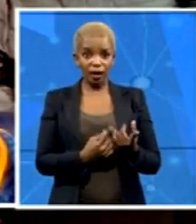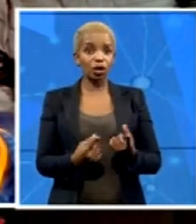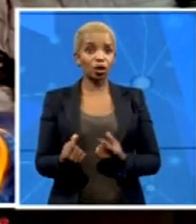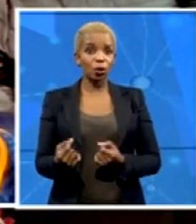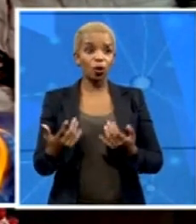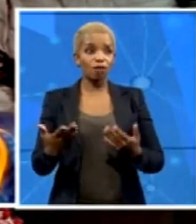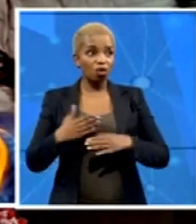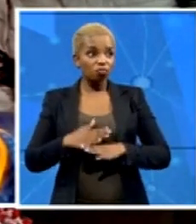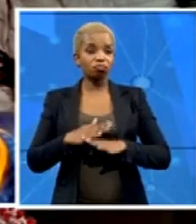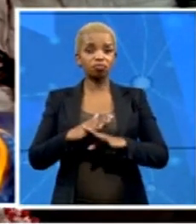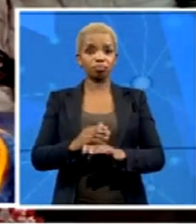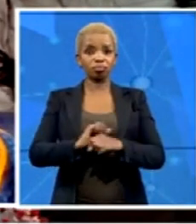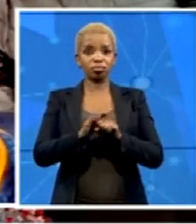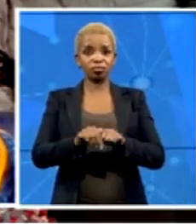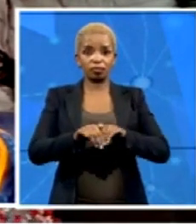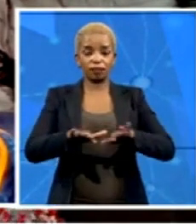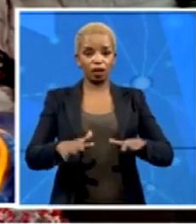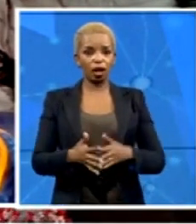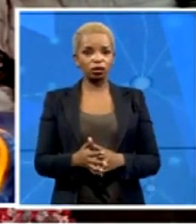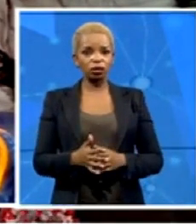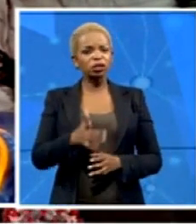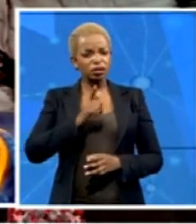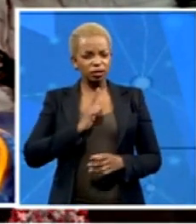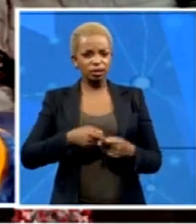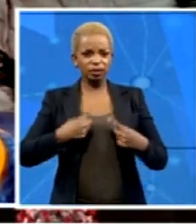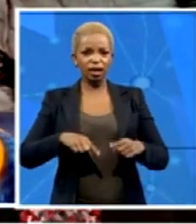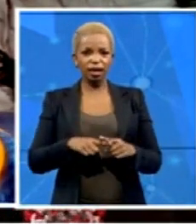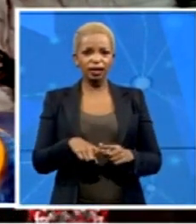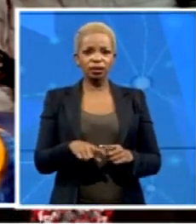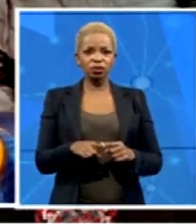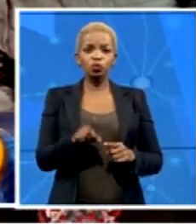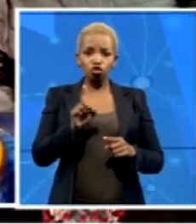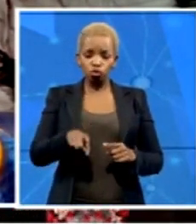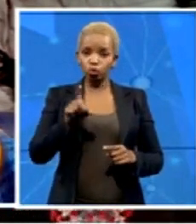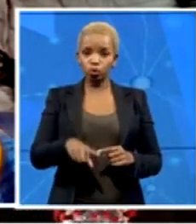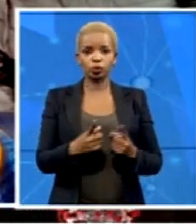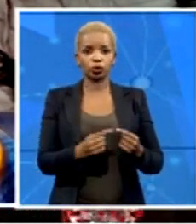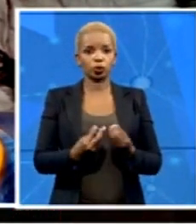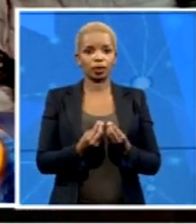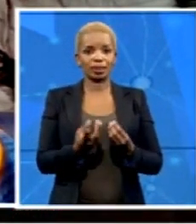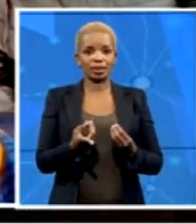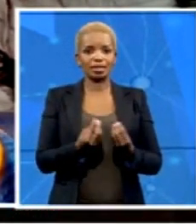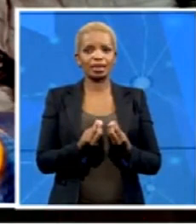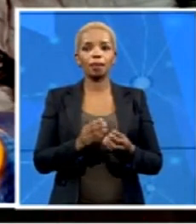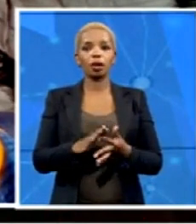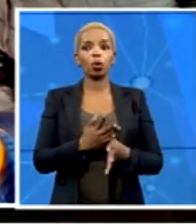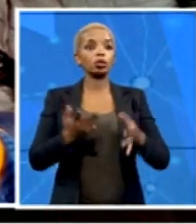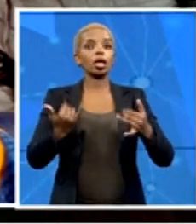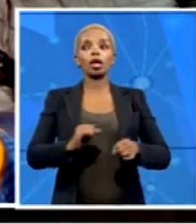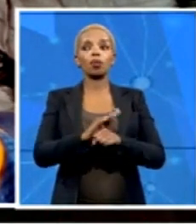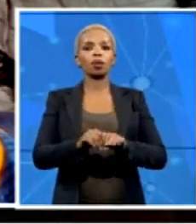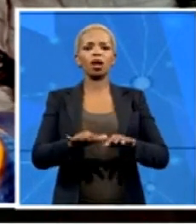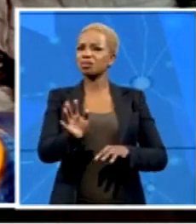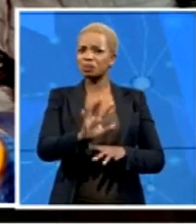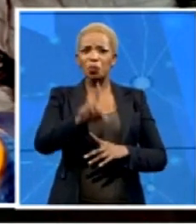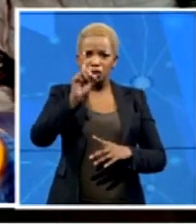the importance. I mean, we shouldn't be doing these things just because it's COVID-19, isn't it? I mean, these should be daily routines that we need to go through, washing your